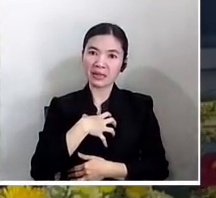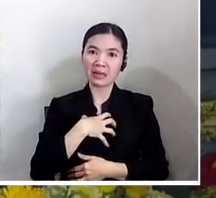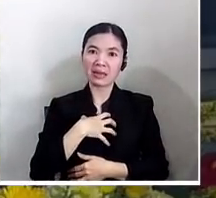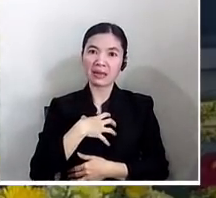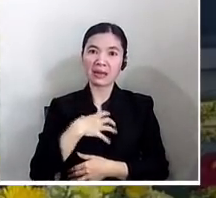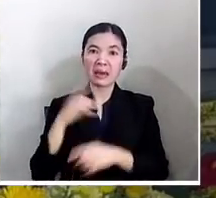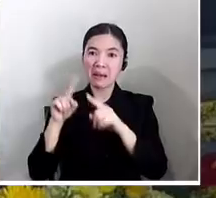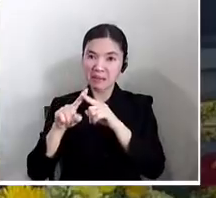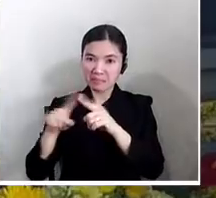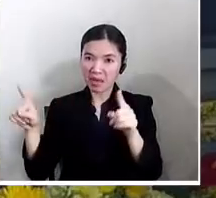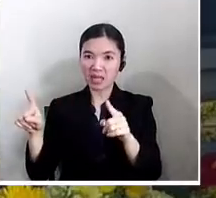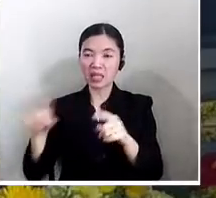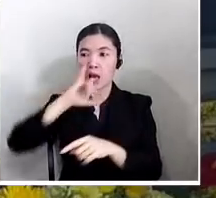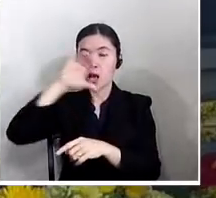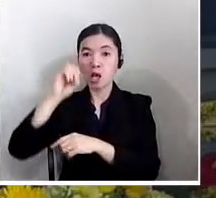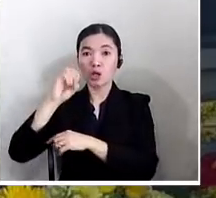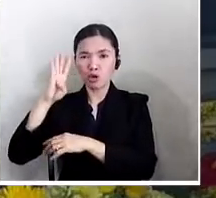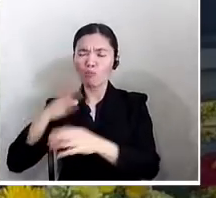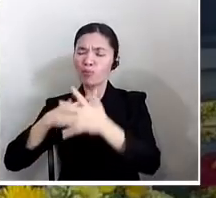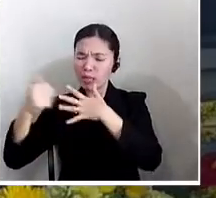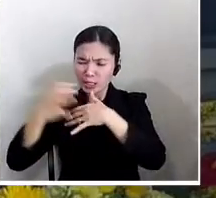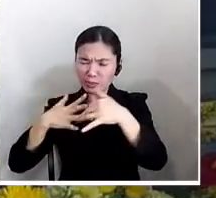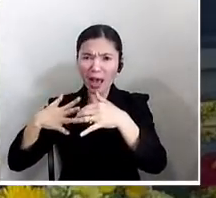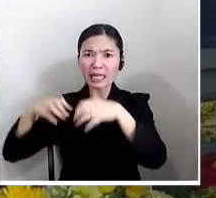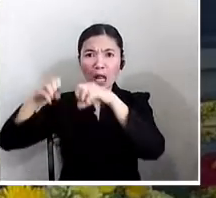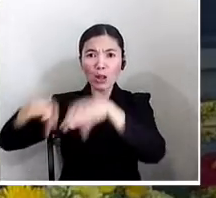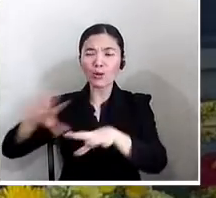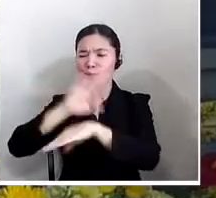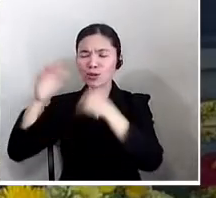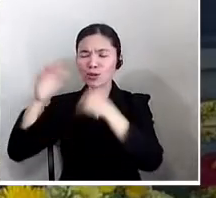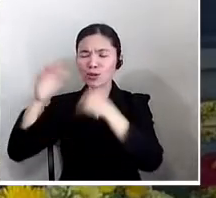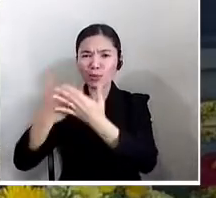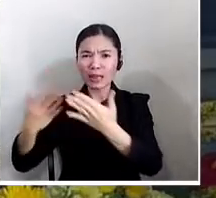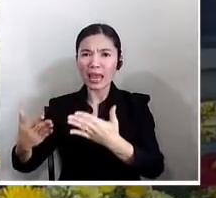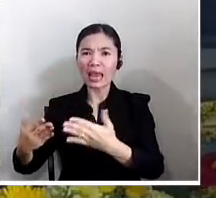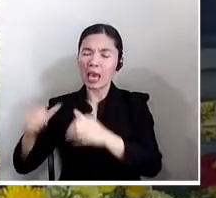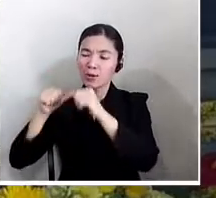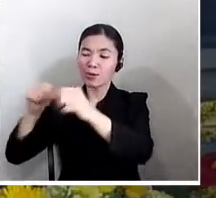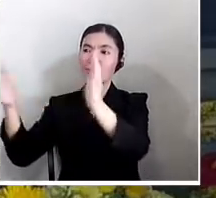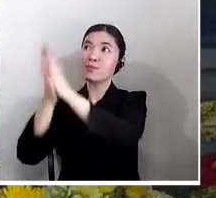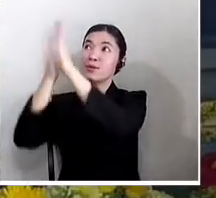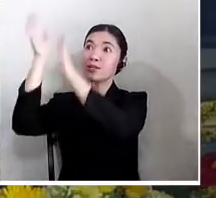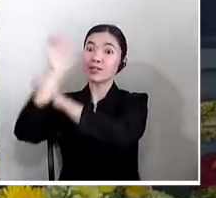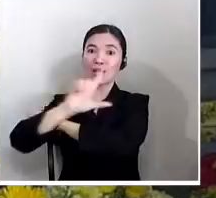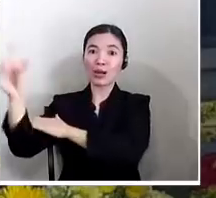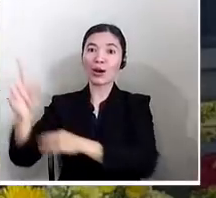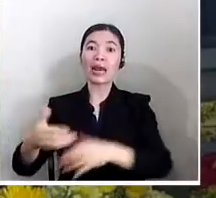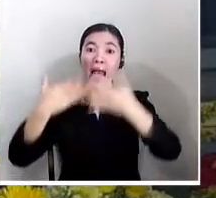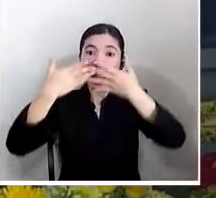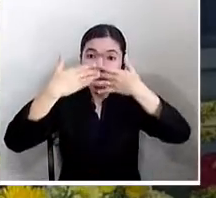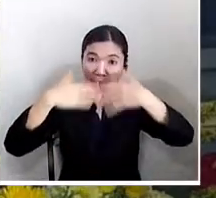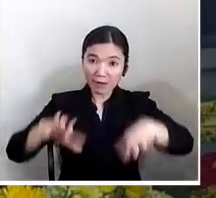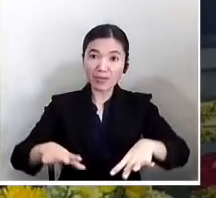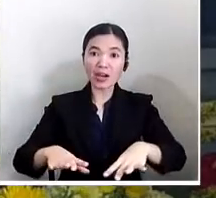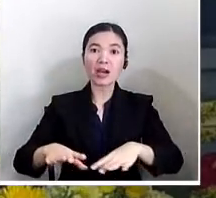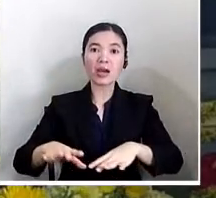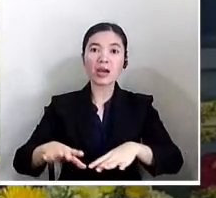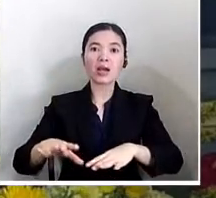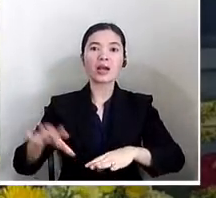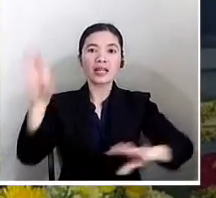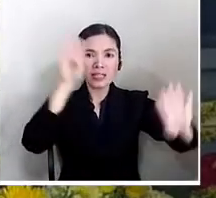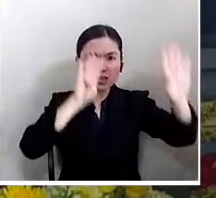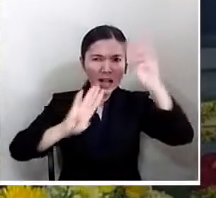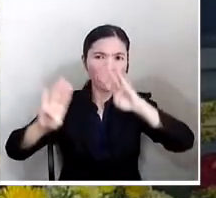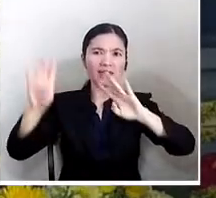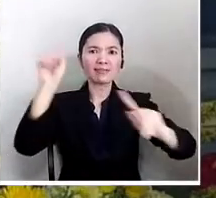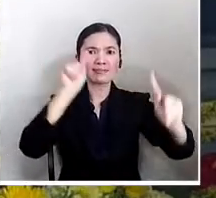Lord. After the trials, numerous and wonderful things he has